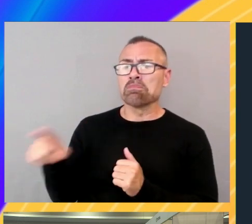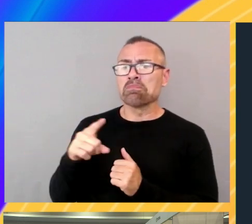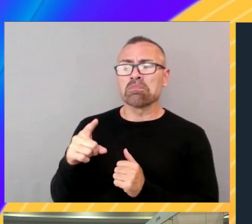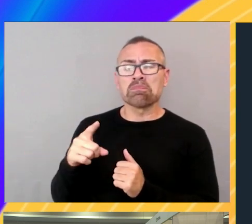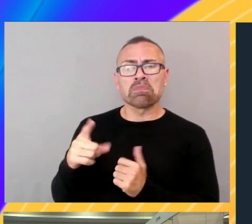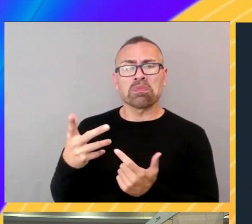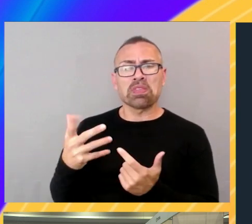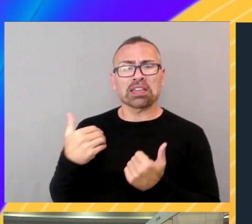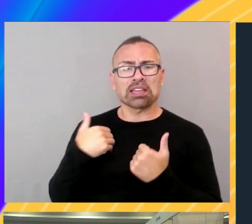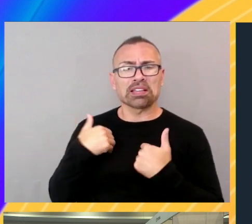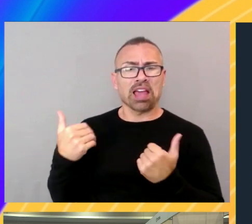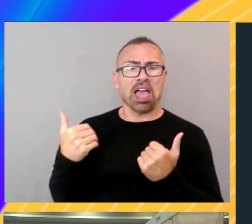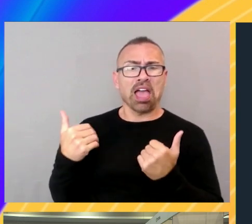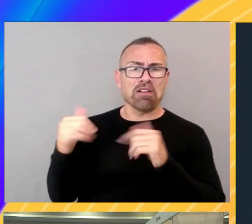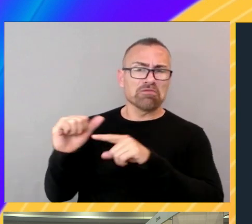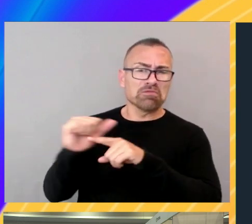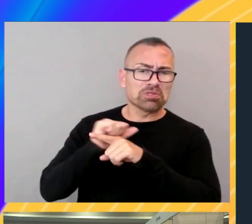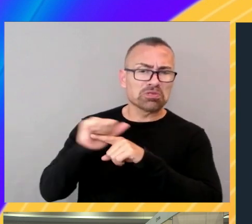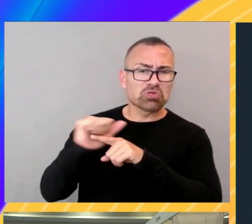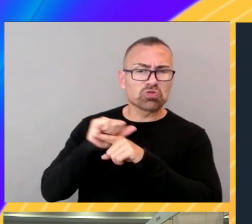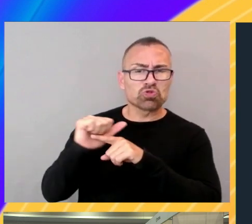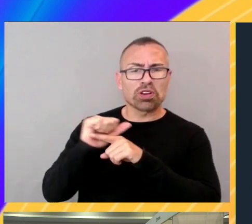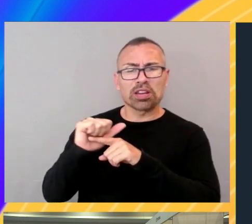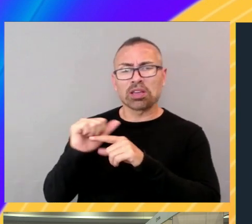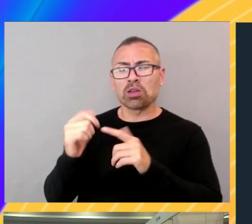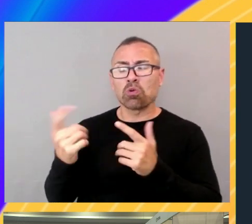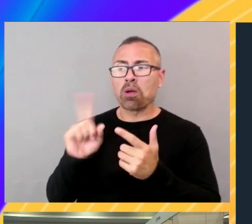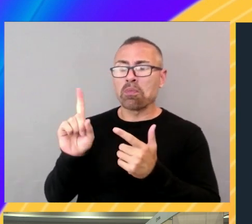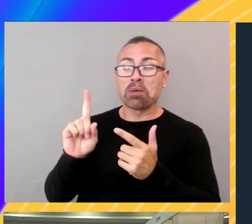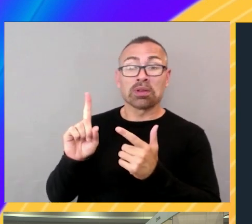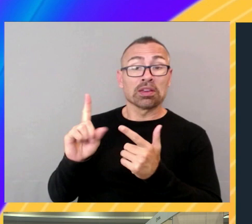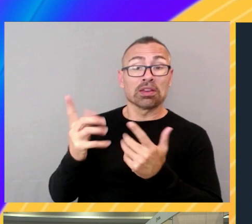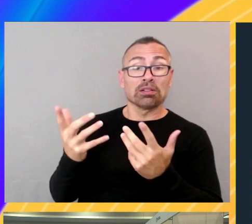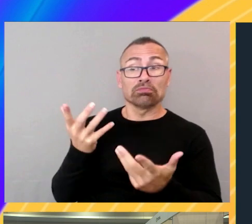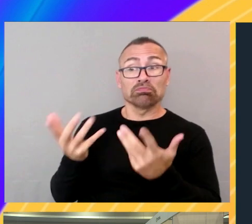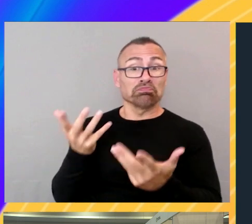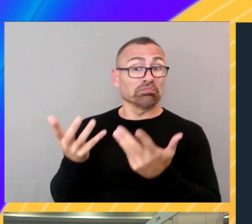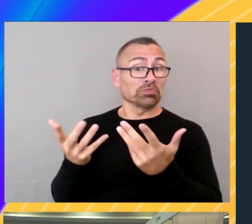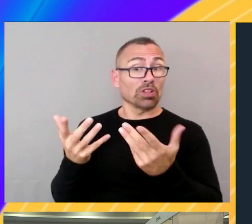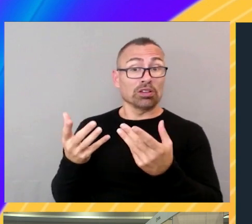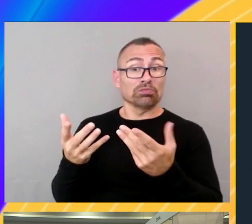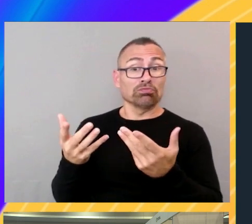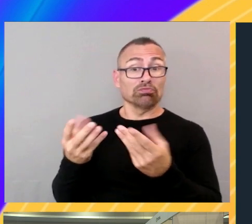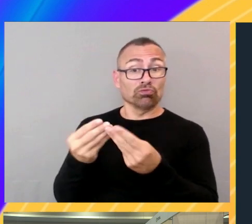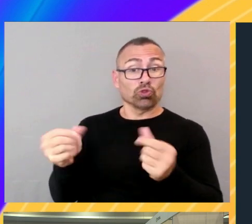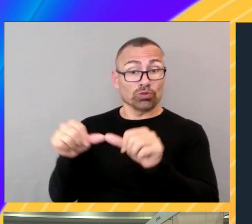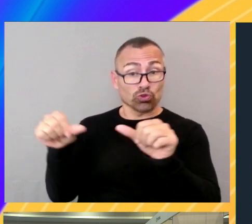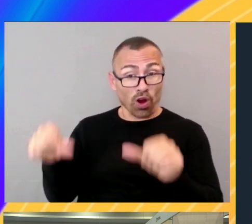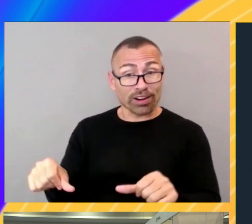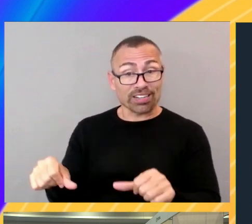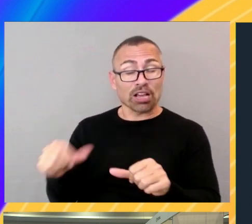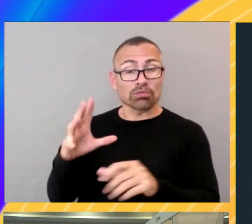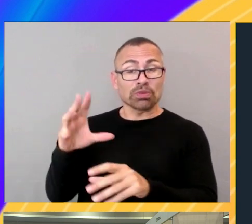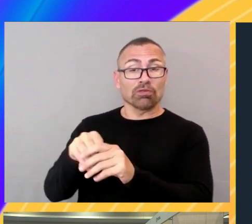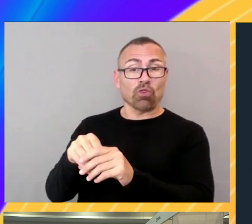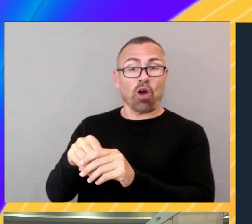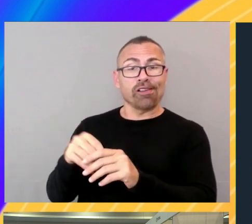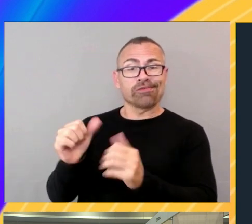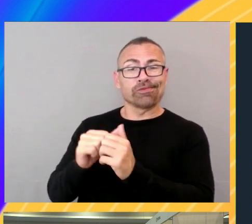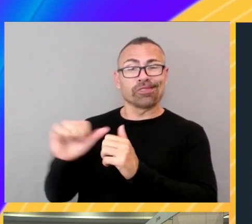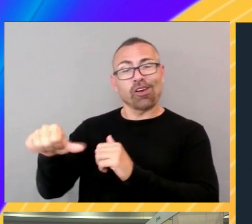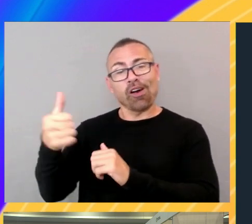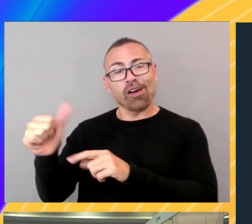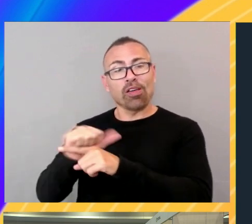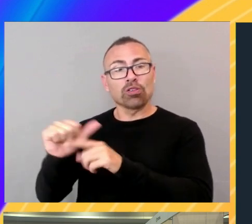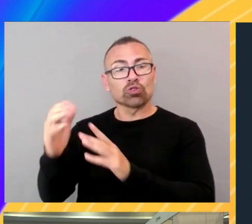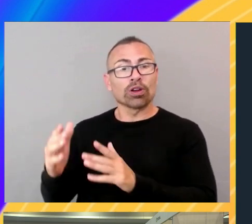with, where maybe the solutions architect would be involved with setting it up with actual trainers, but then there can be less formal